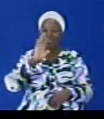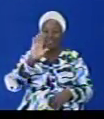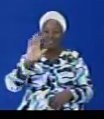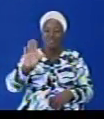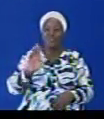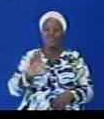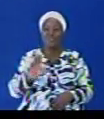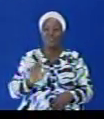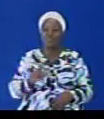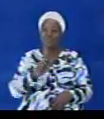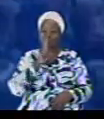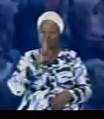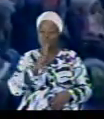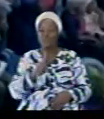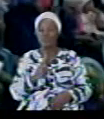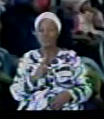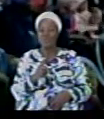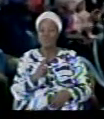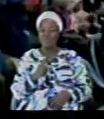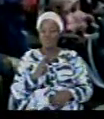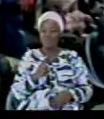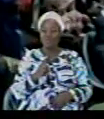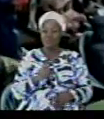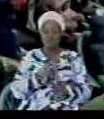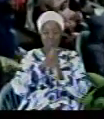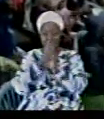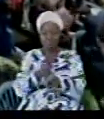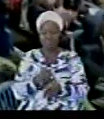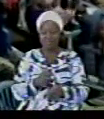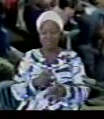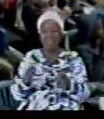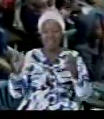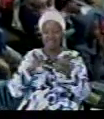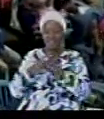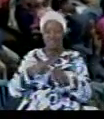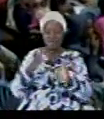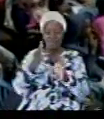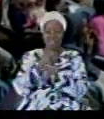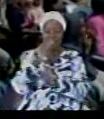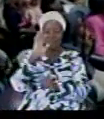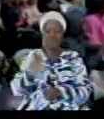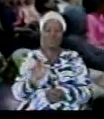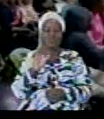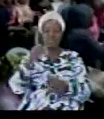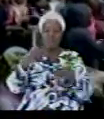thy reward. You'll possess your possession.